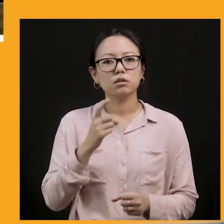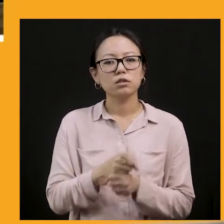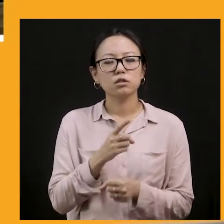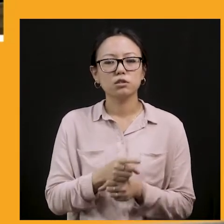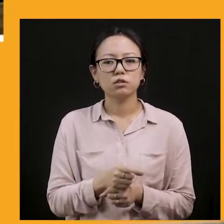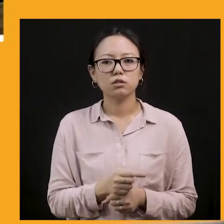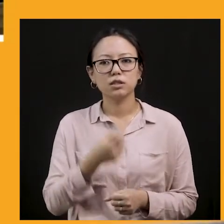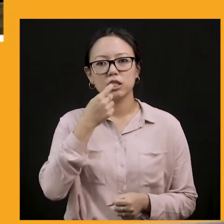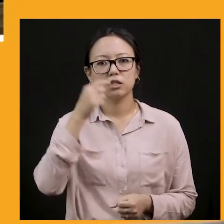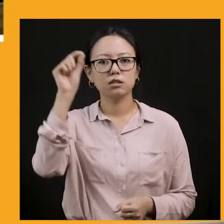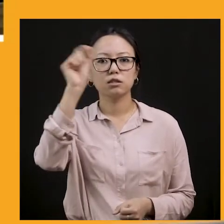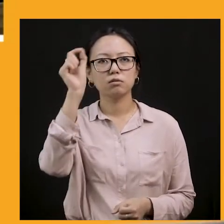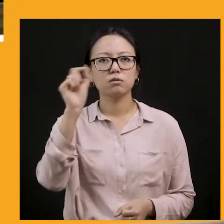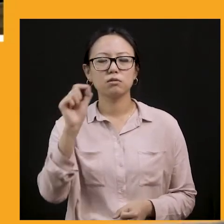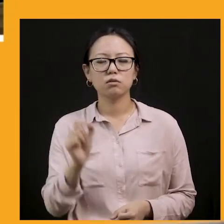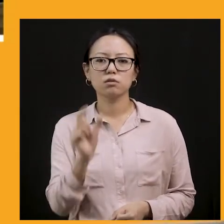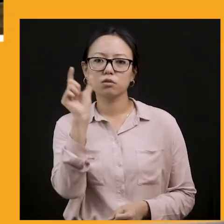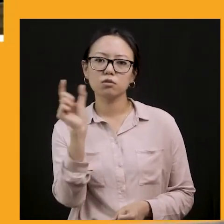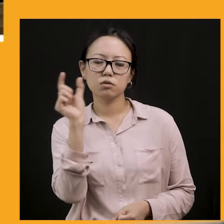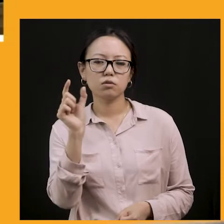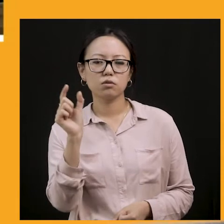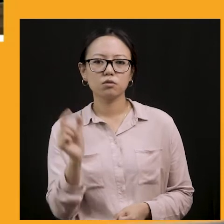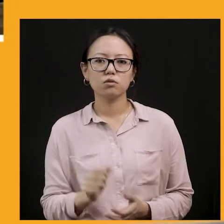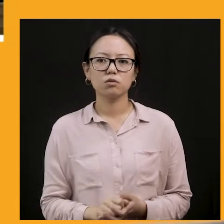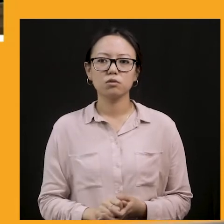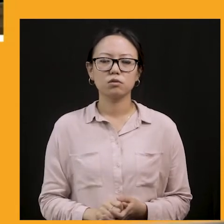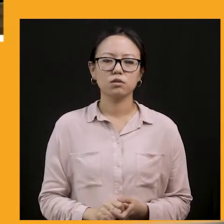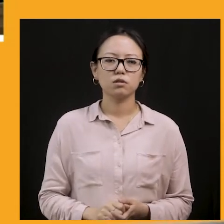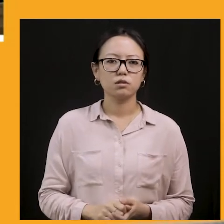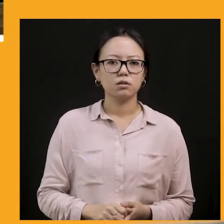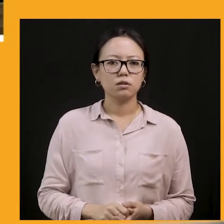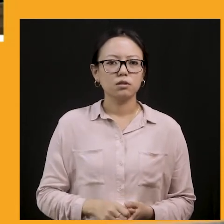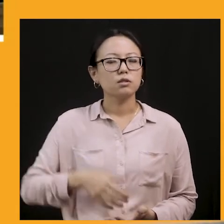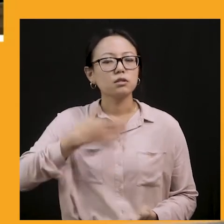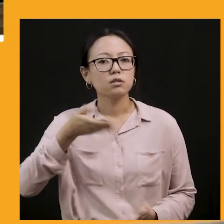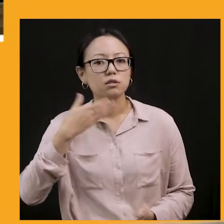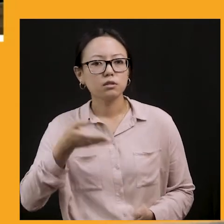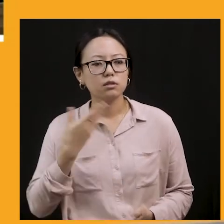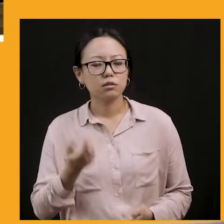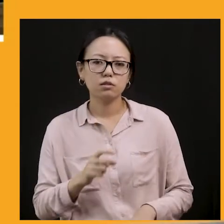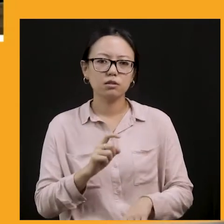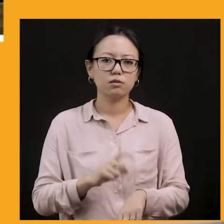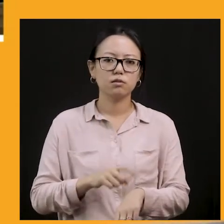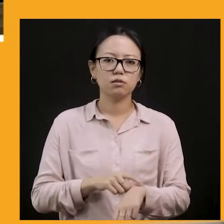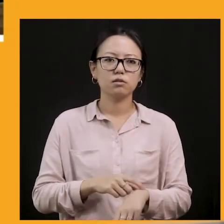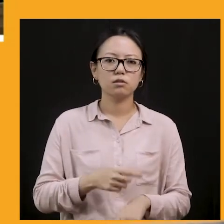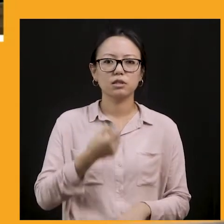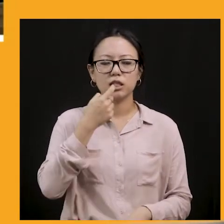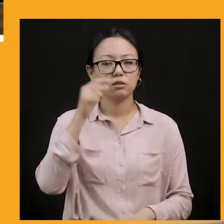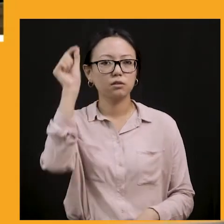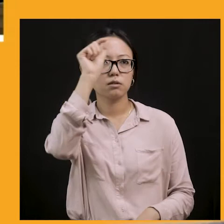chalk to write about the lessons, whatever he's teaching, he or she is